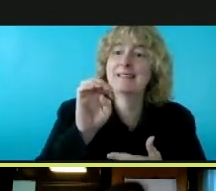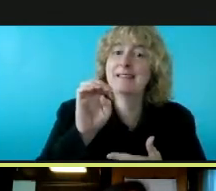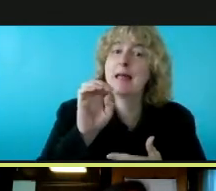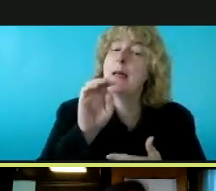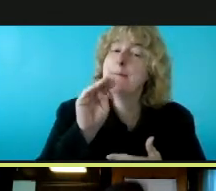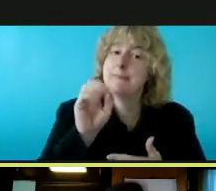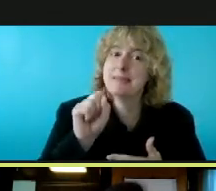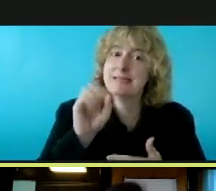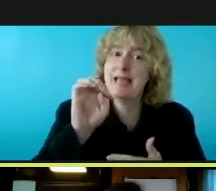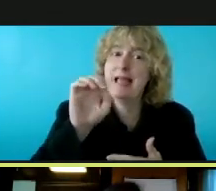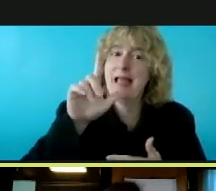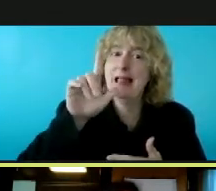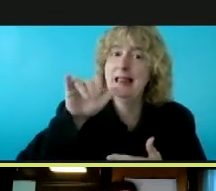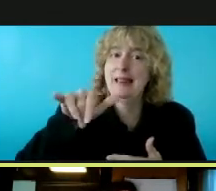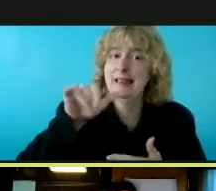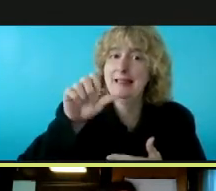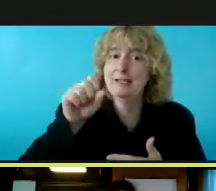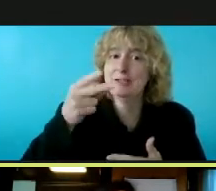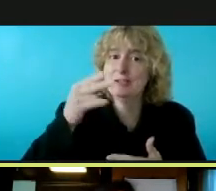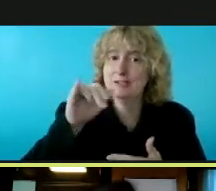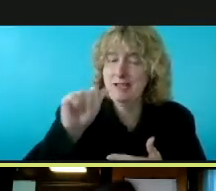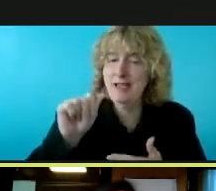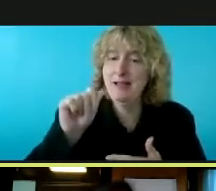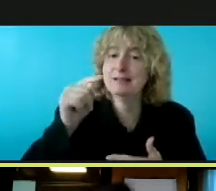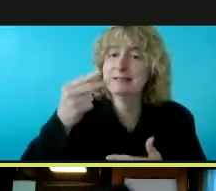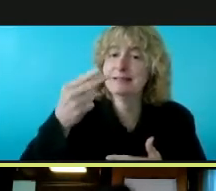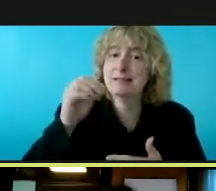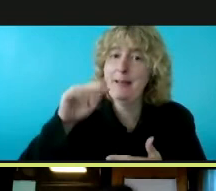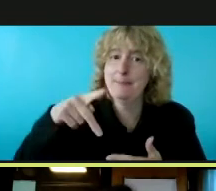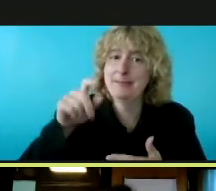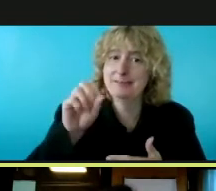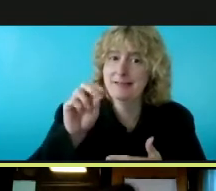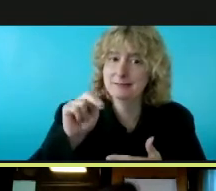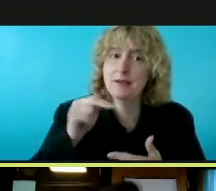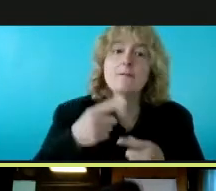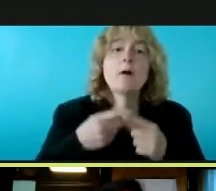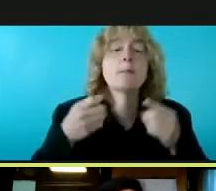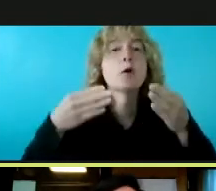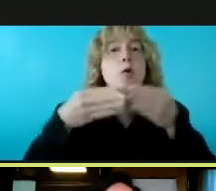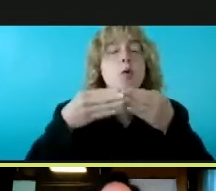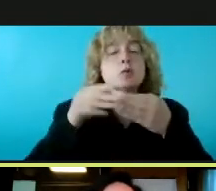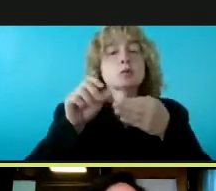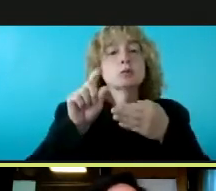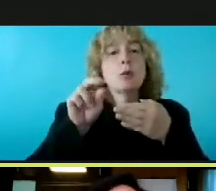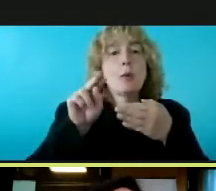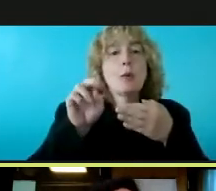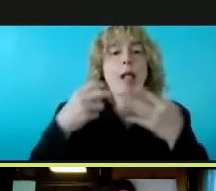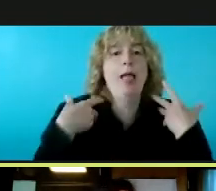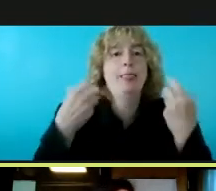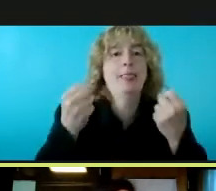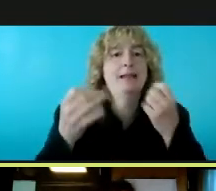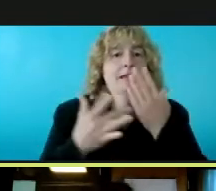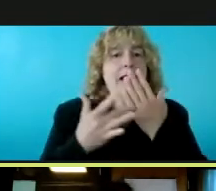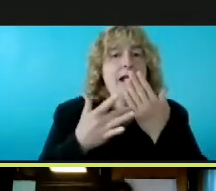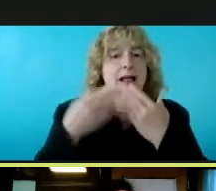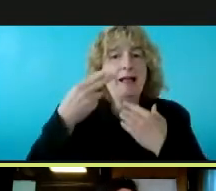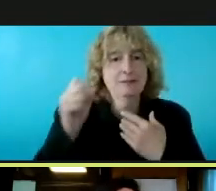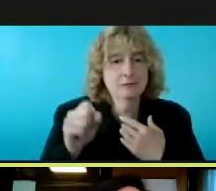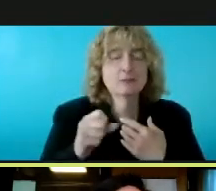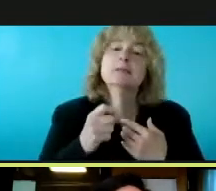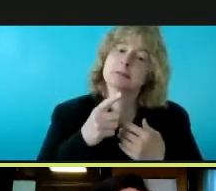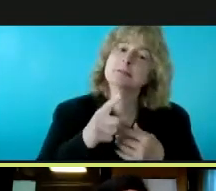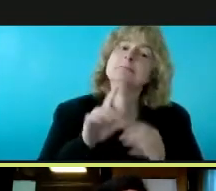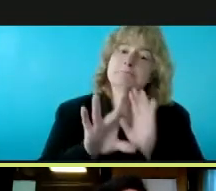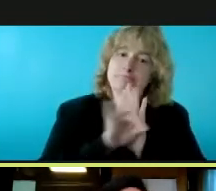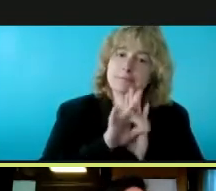Miss Alicia Thompson from Cornerstone Health and Technology High. She was nominated by our own